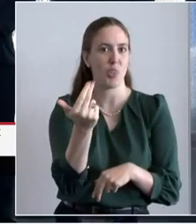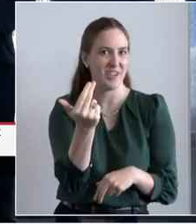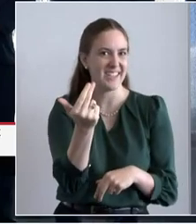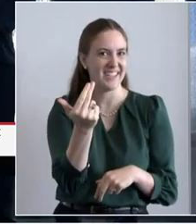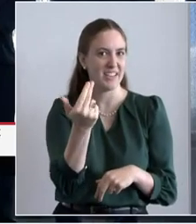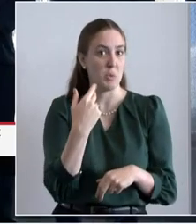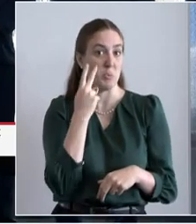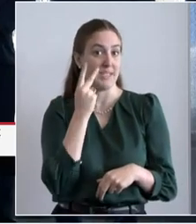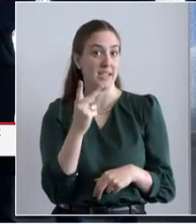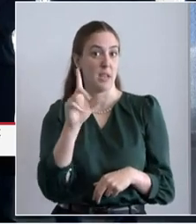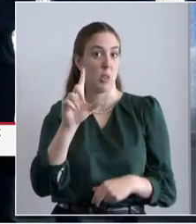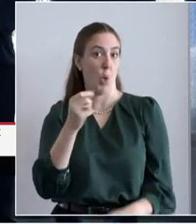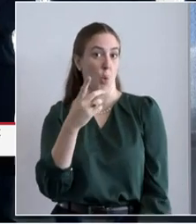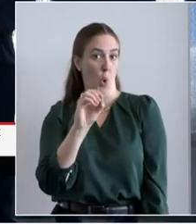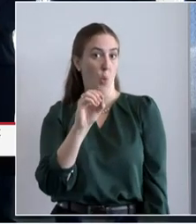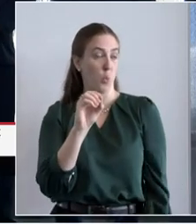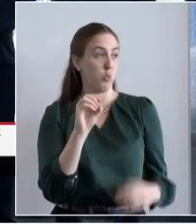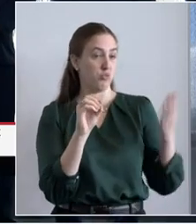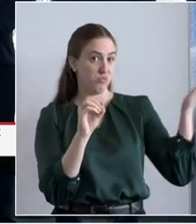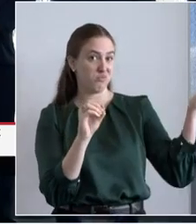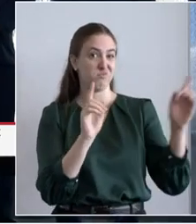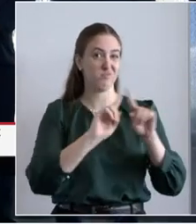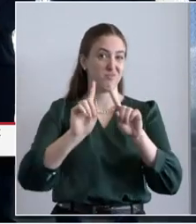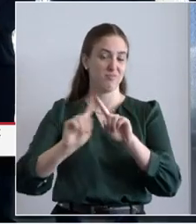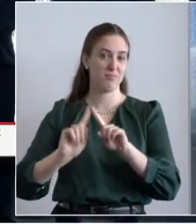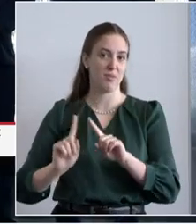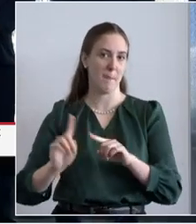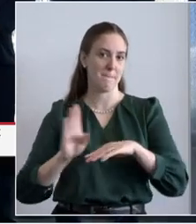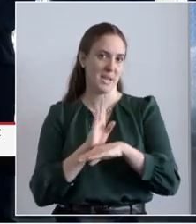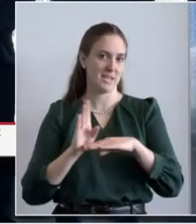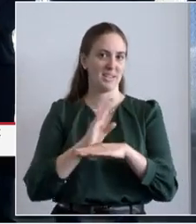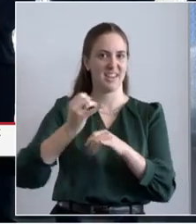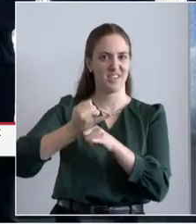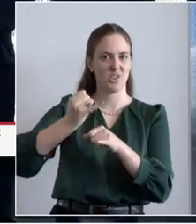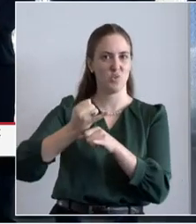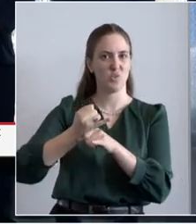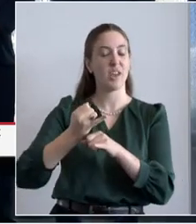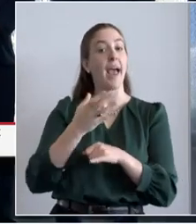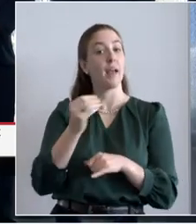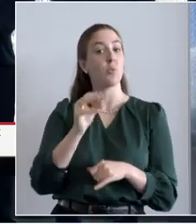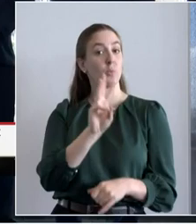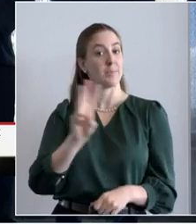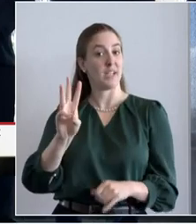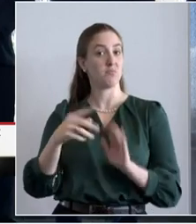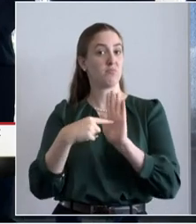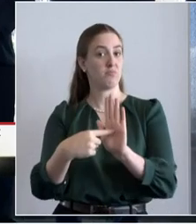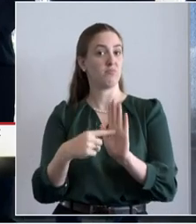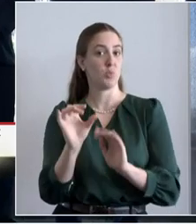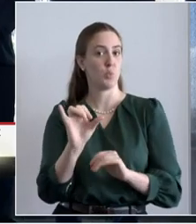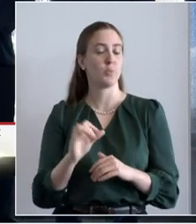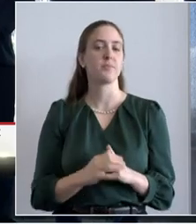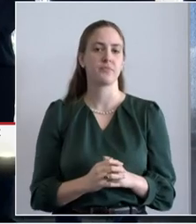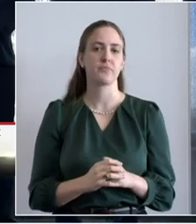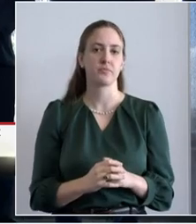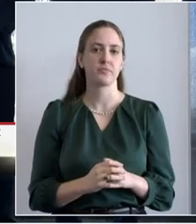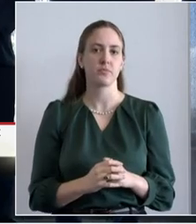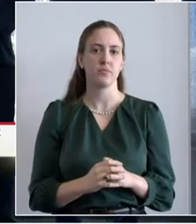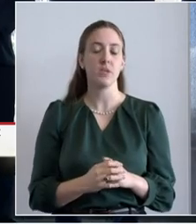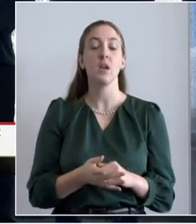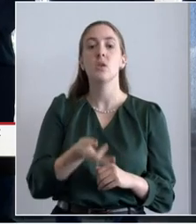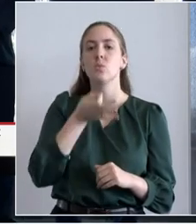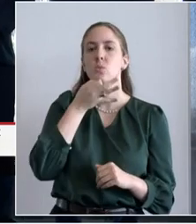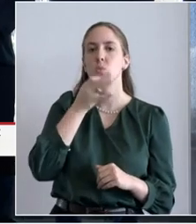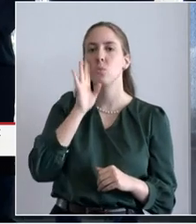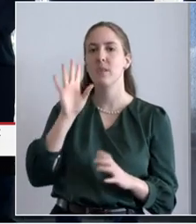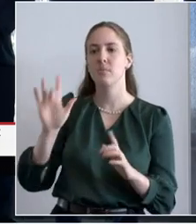our screen here and are also proudly displayed on our website. In a moment, you will hear about an encouraging milestone